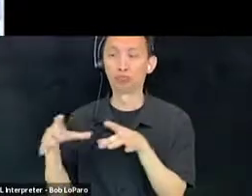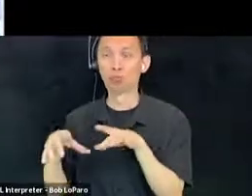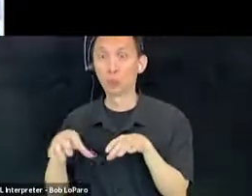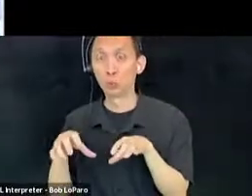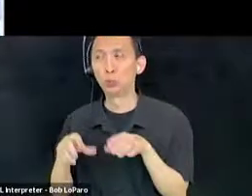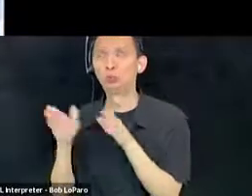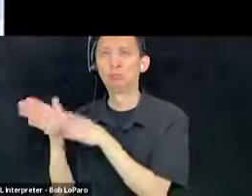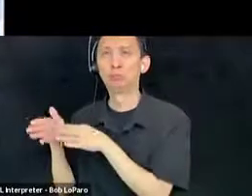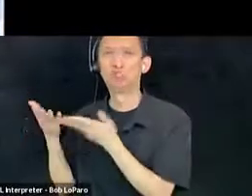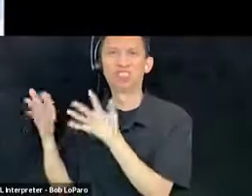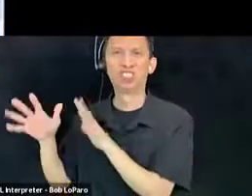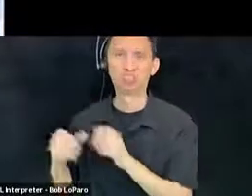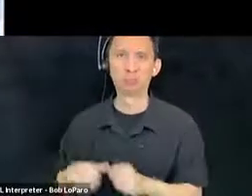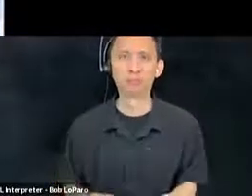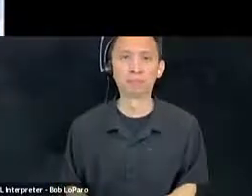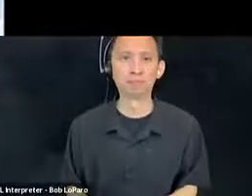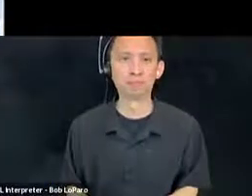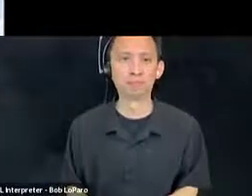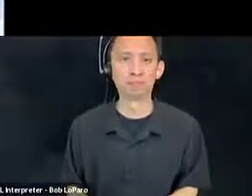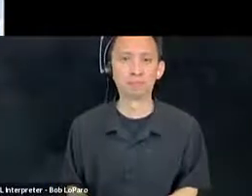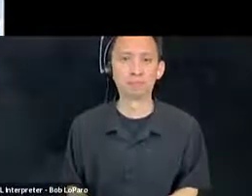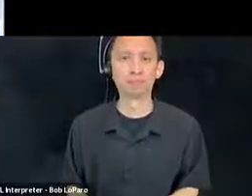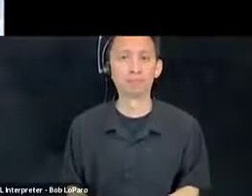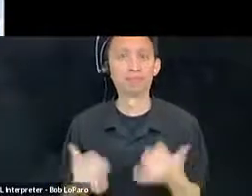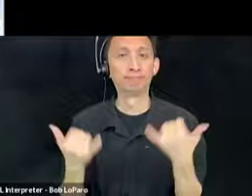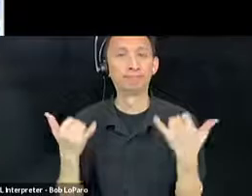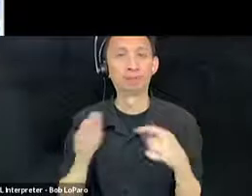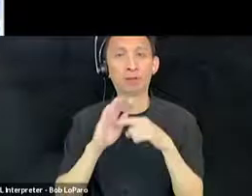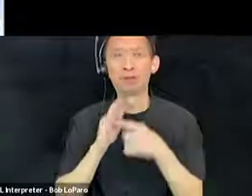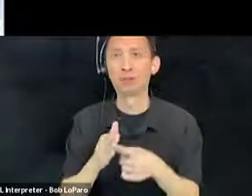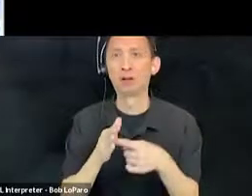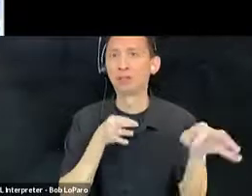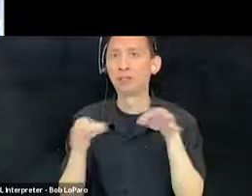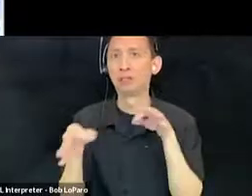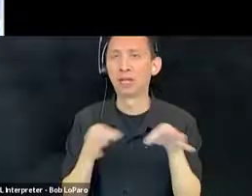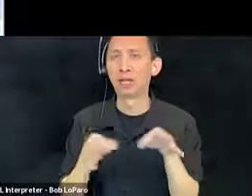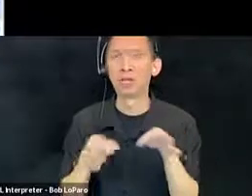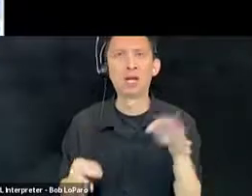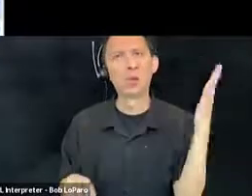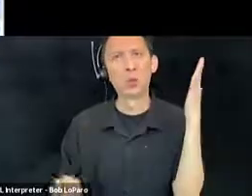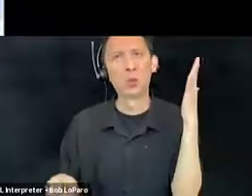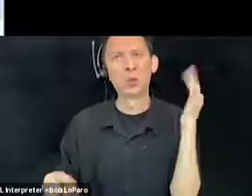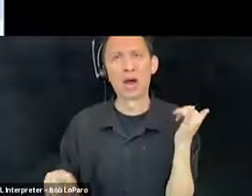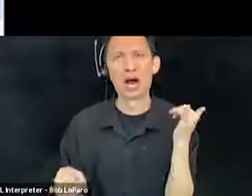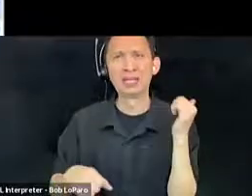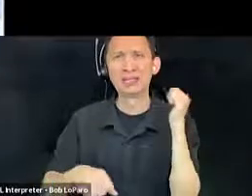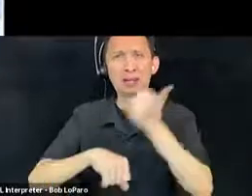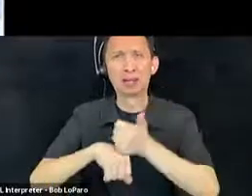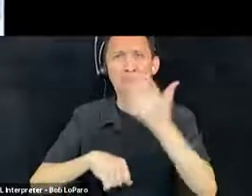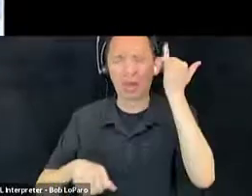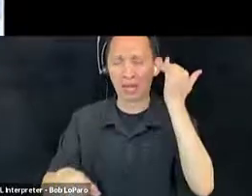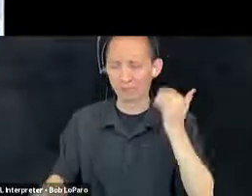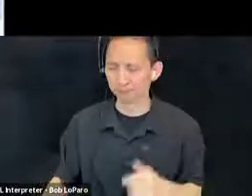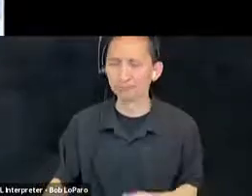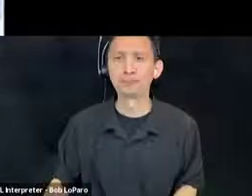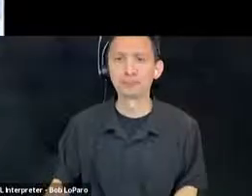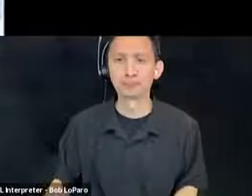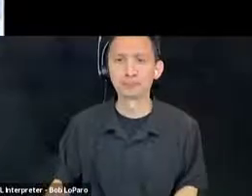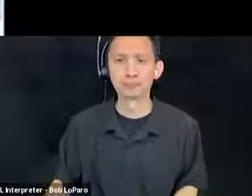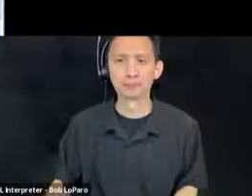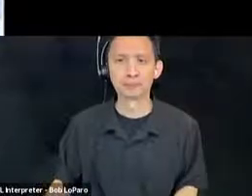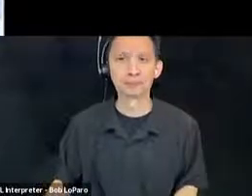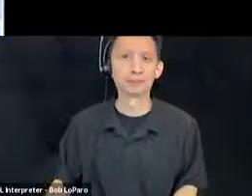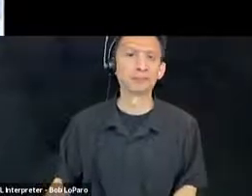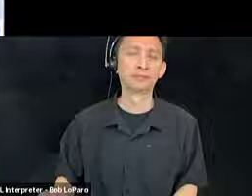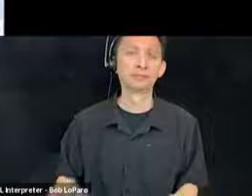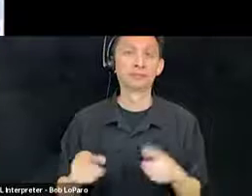So we're going to start with the big one. Why calendar systems? I know we've got a lot of people on this call, so it's going to be hard to get some